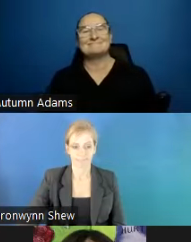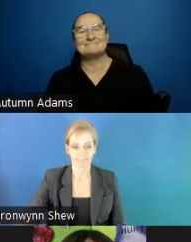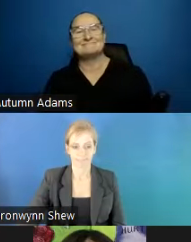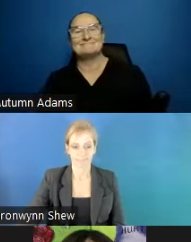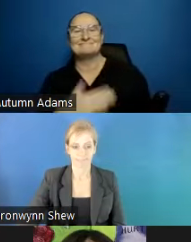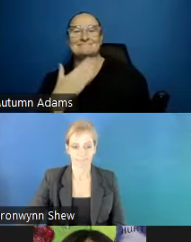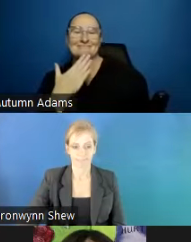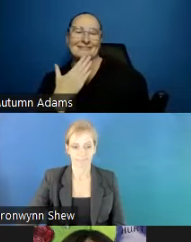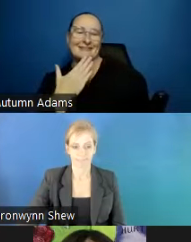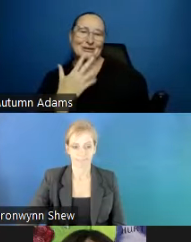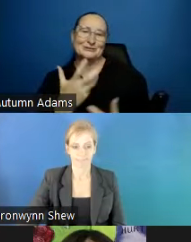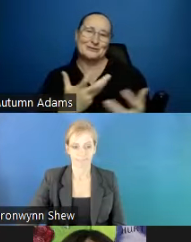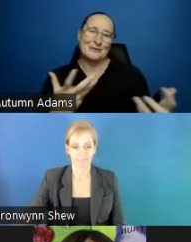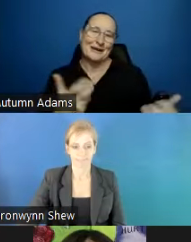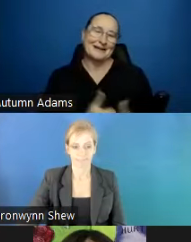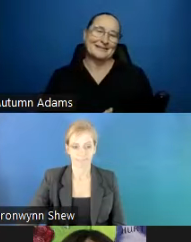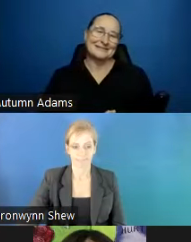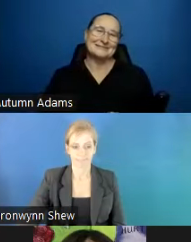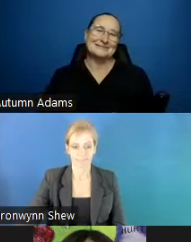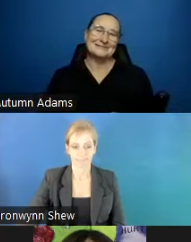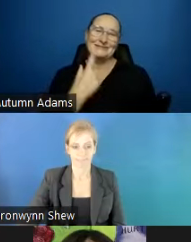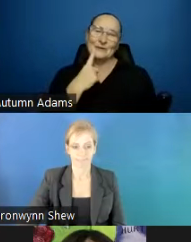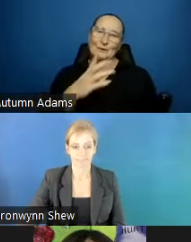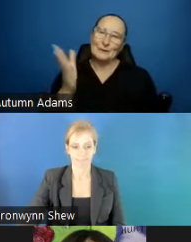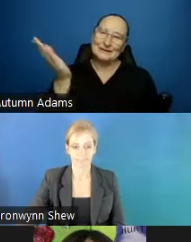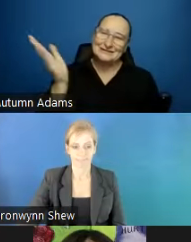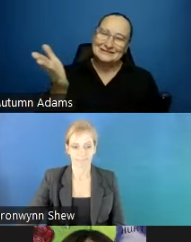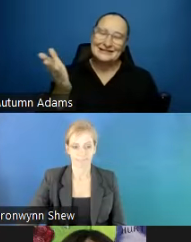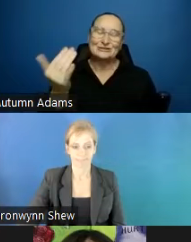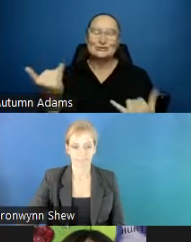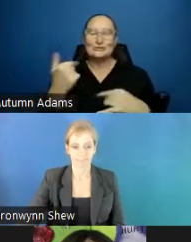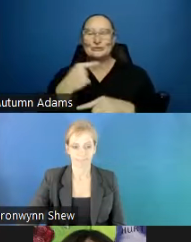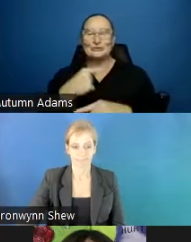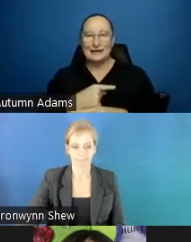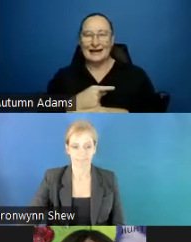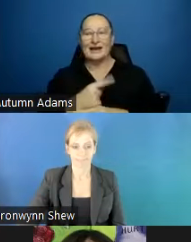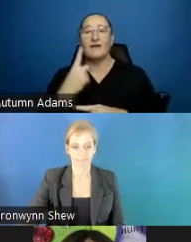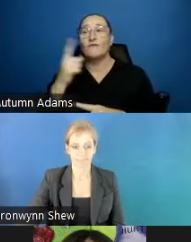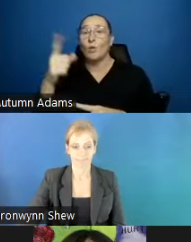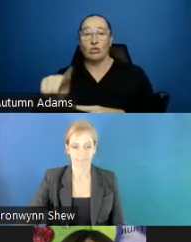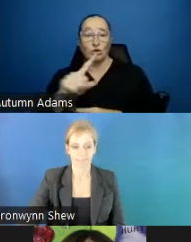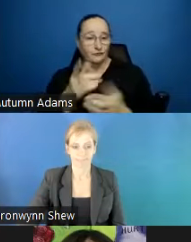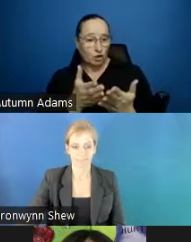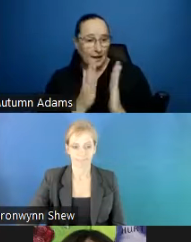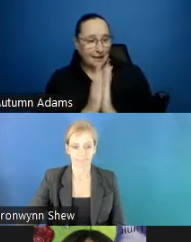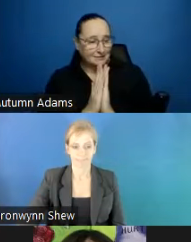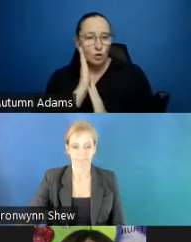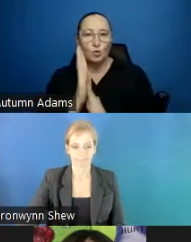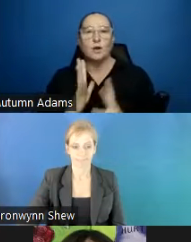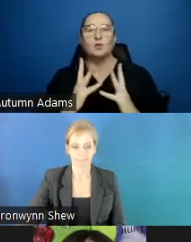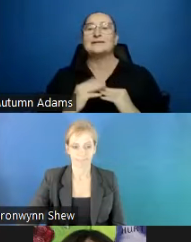today. For those of you asking, you will receive a recording, a copy of the PowerPoint, and a link